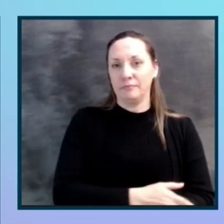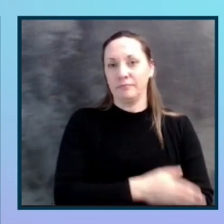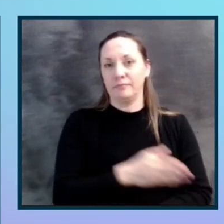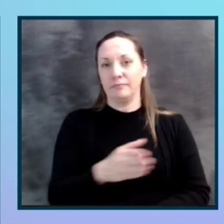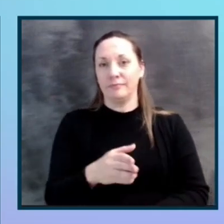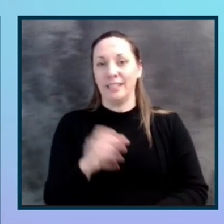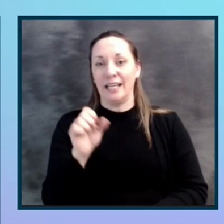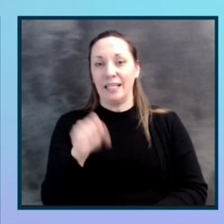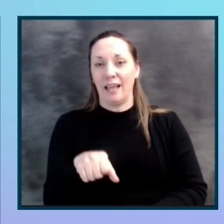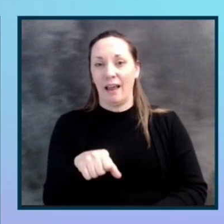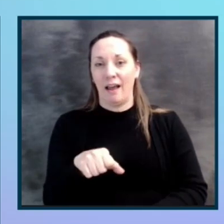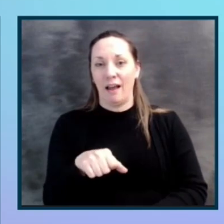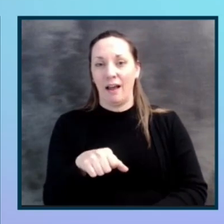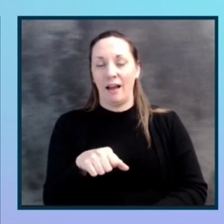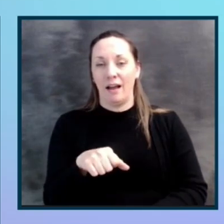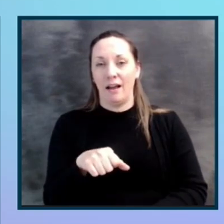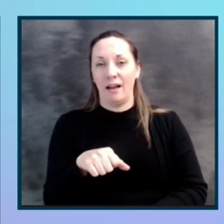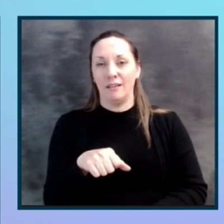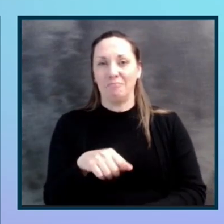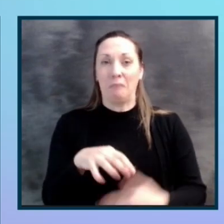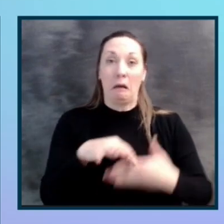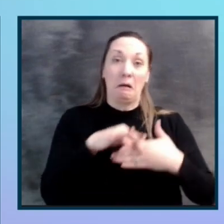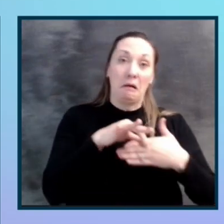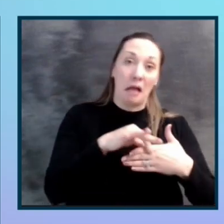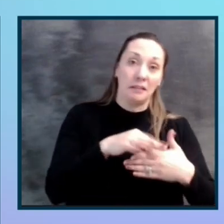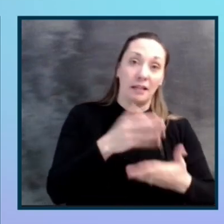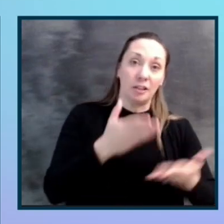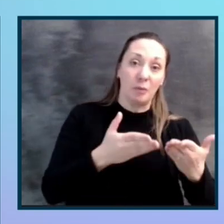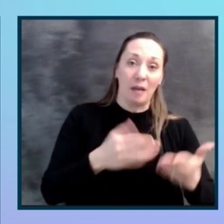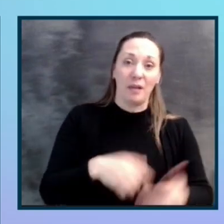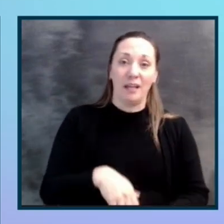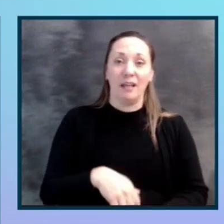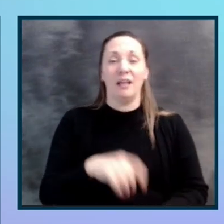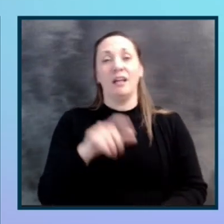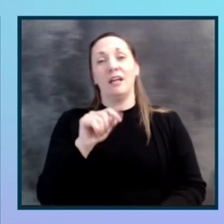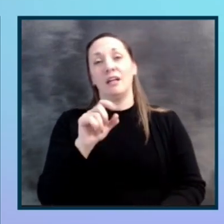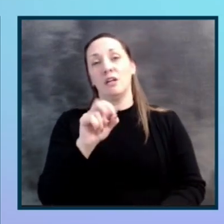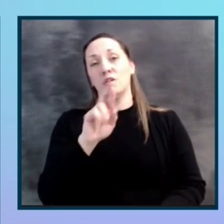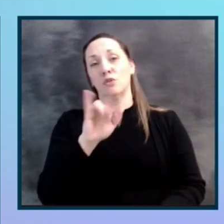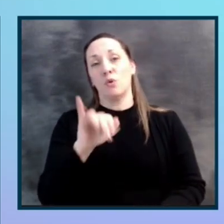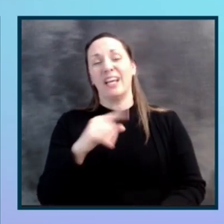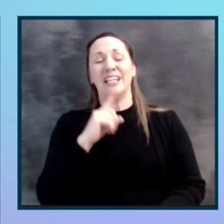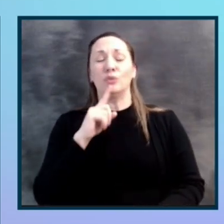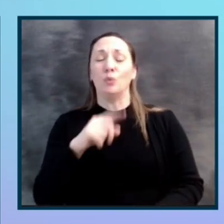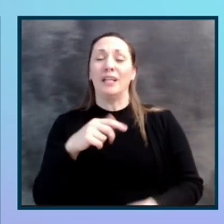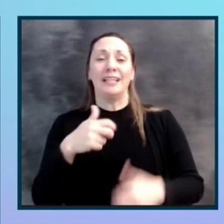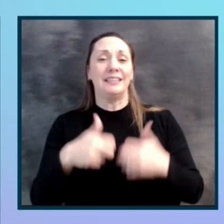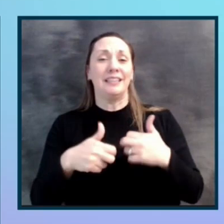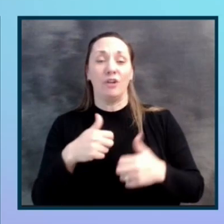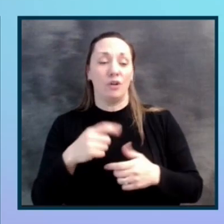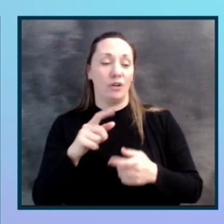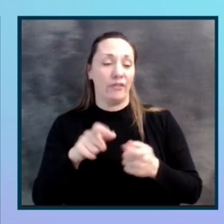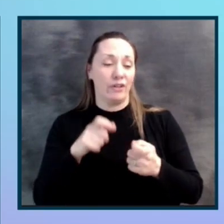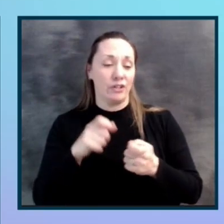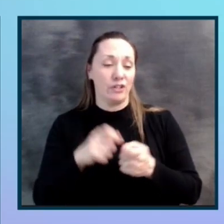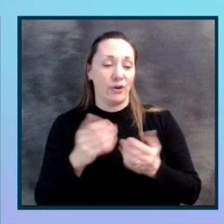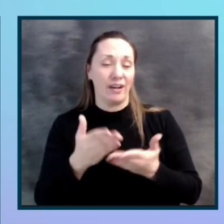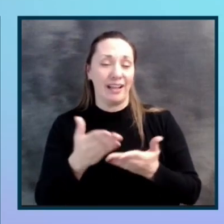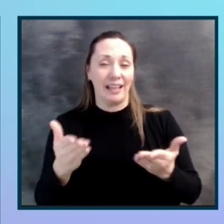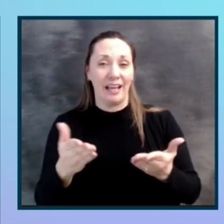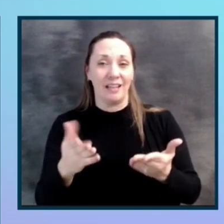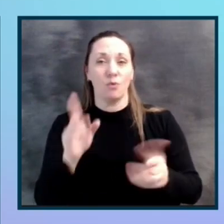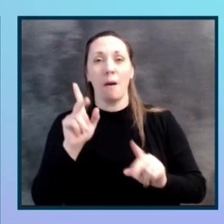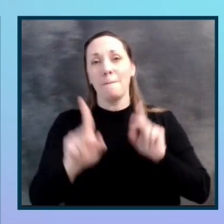So context, maybe. It's really difficult. And so there's actually certain things where, like,